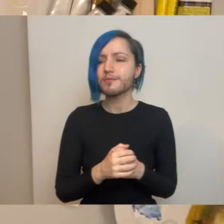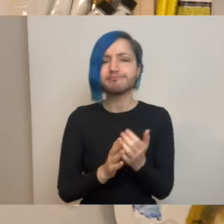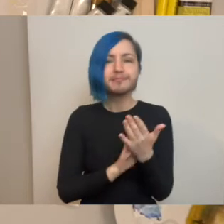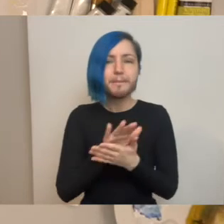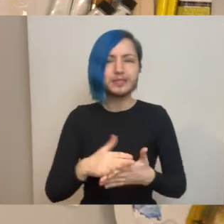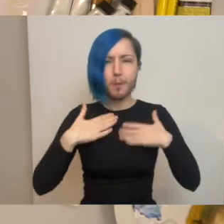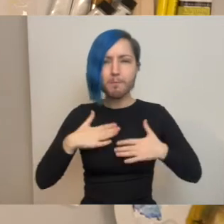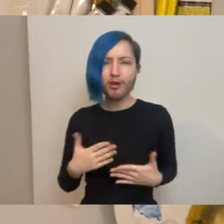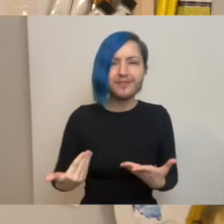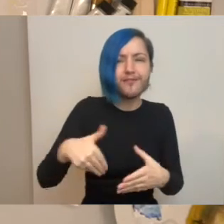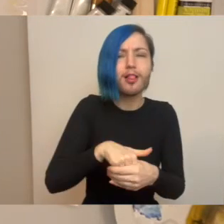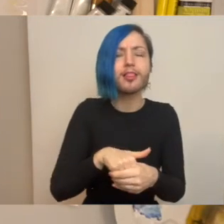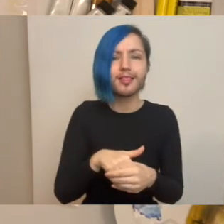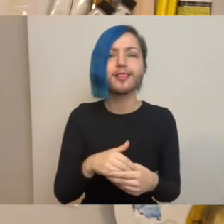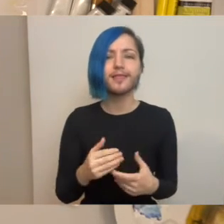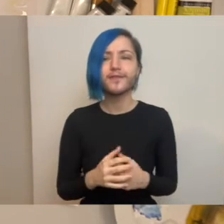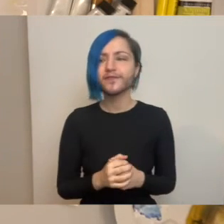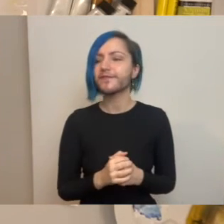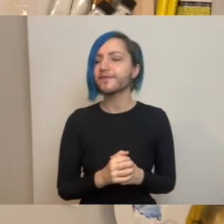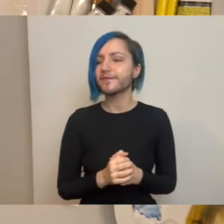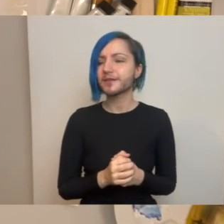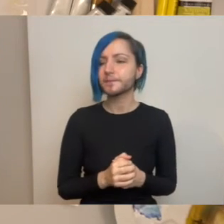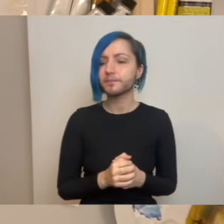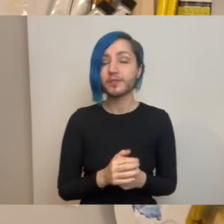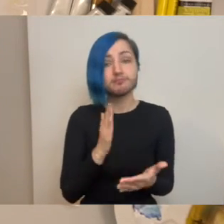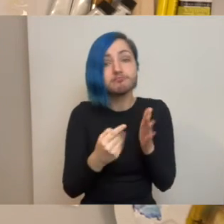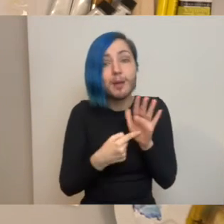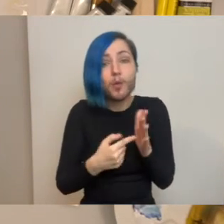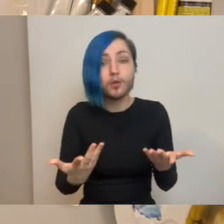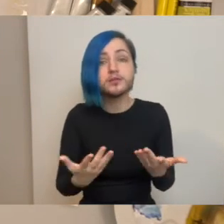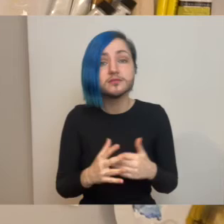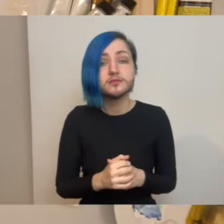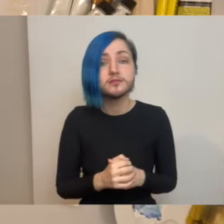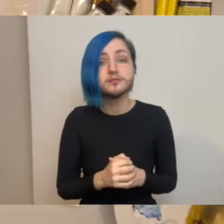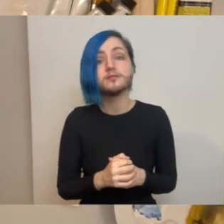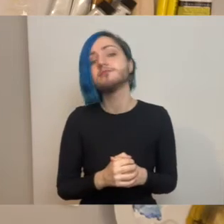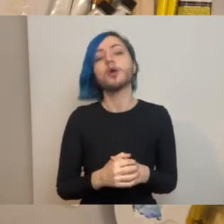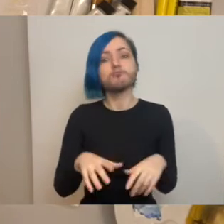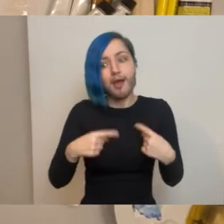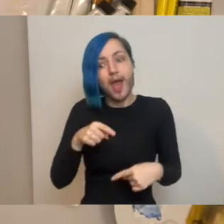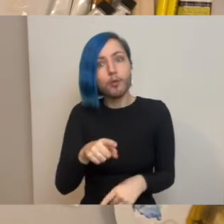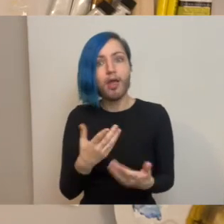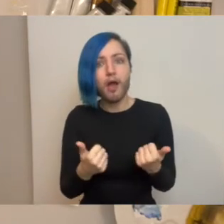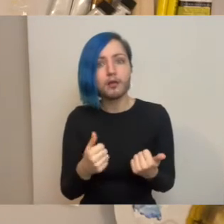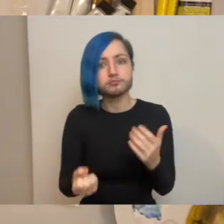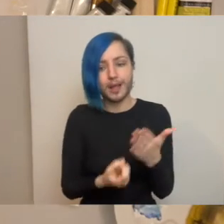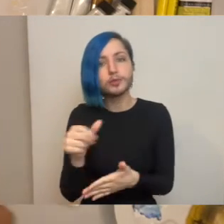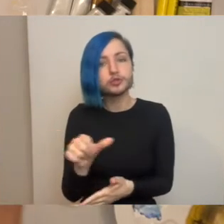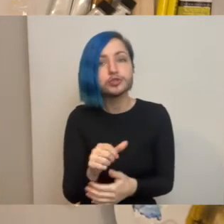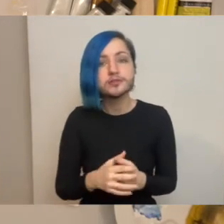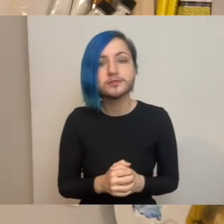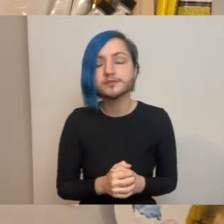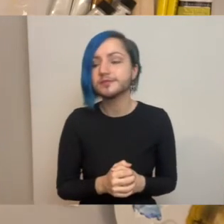Just to kind of drag it to the edge of that space. You know, and